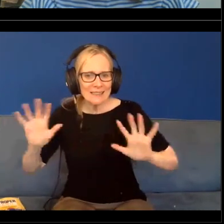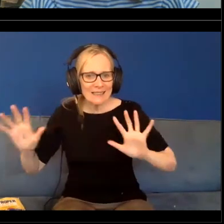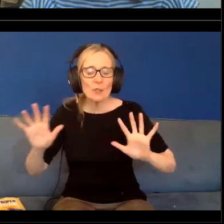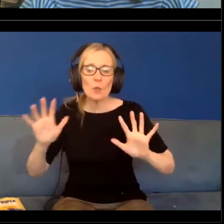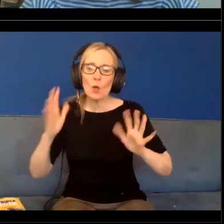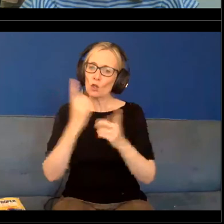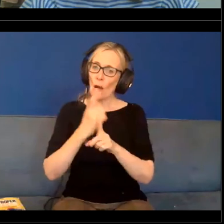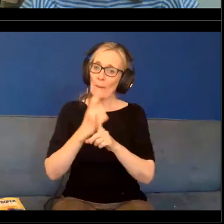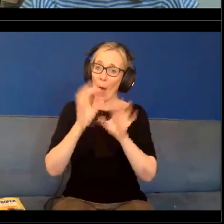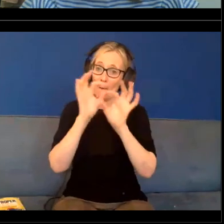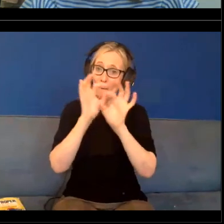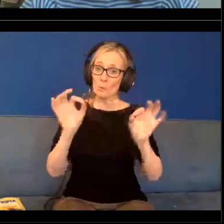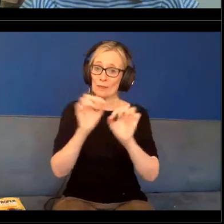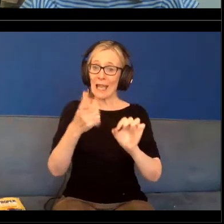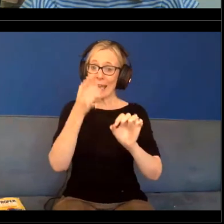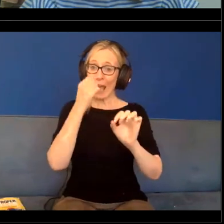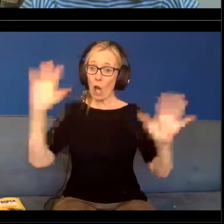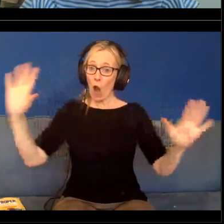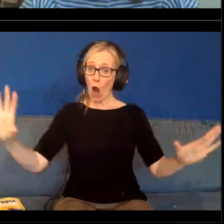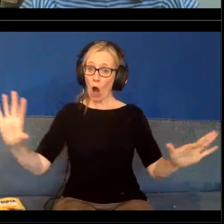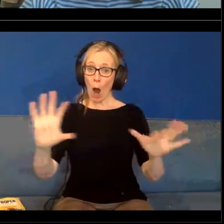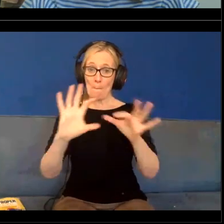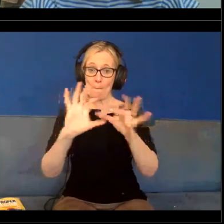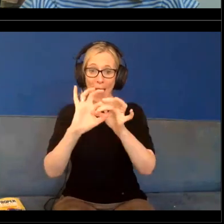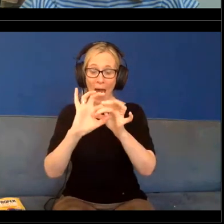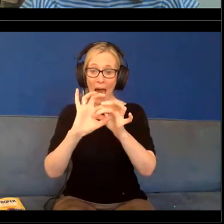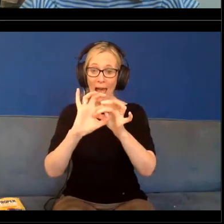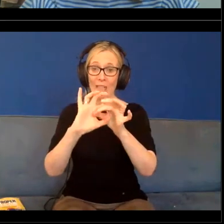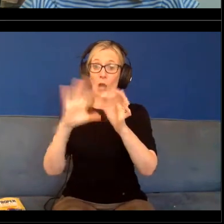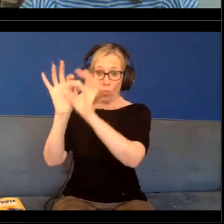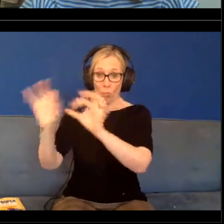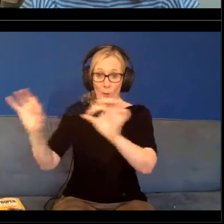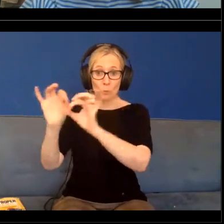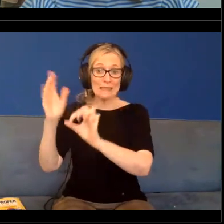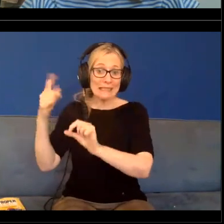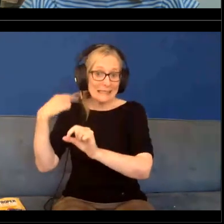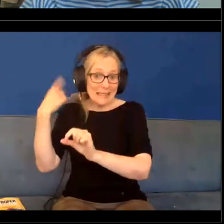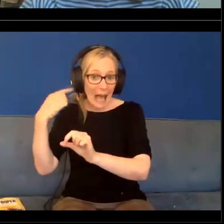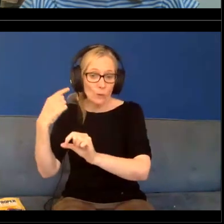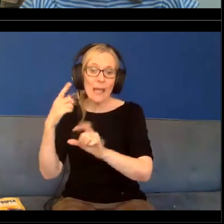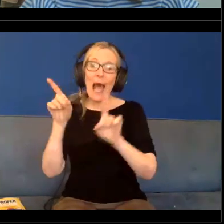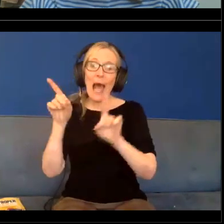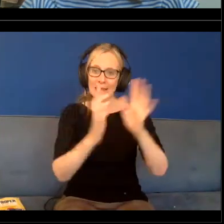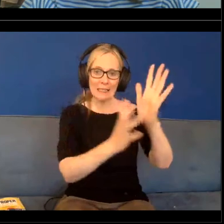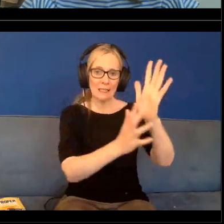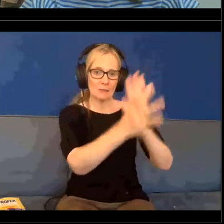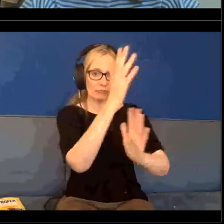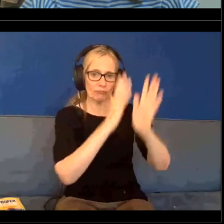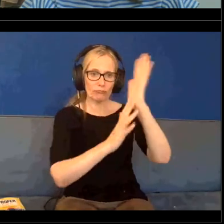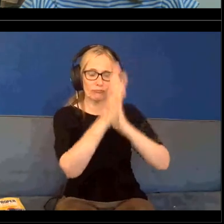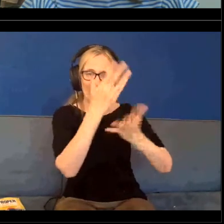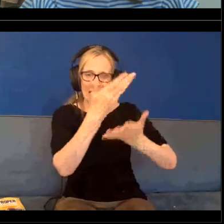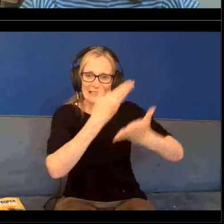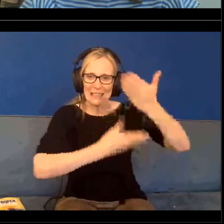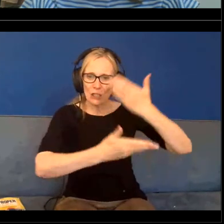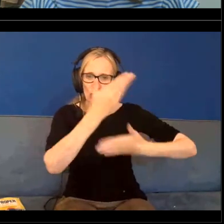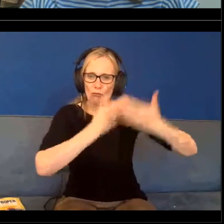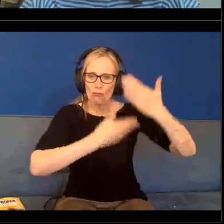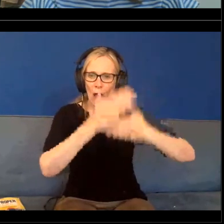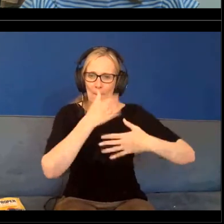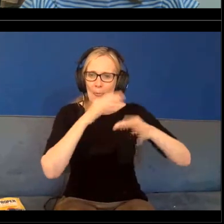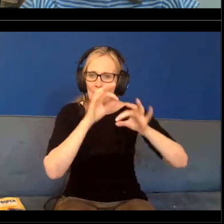can combine the two to describe what music is through sign language. And this is the area I want to make